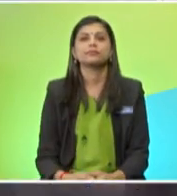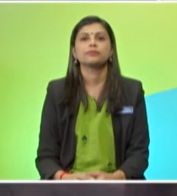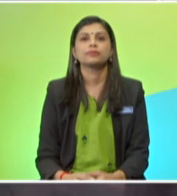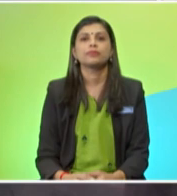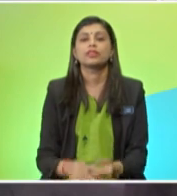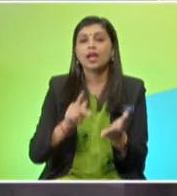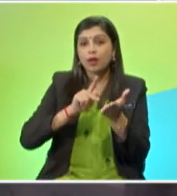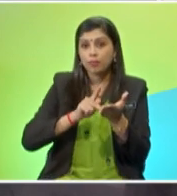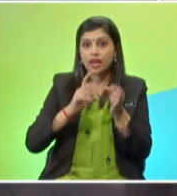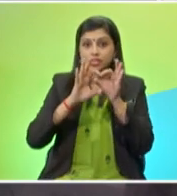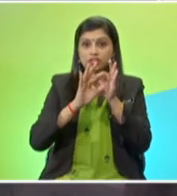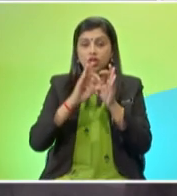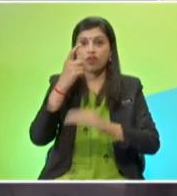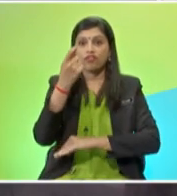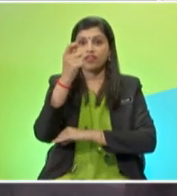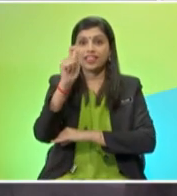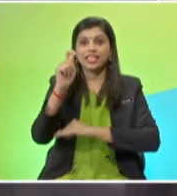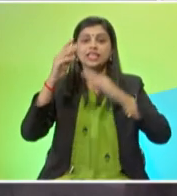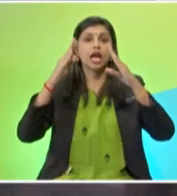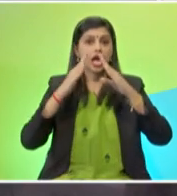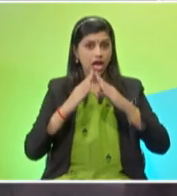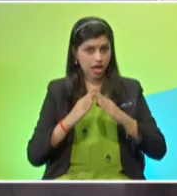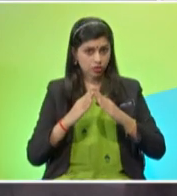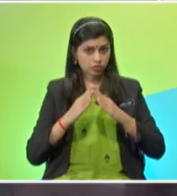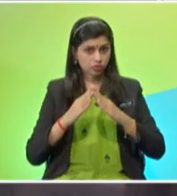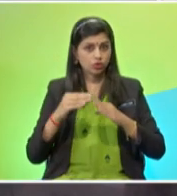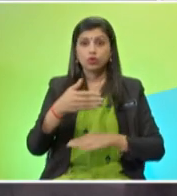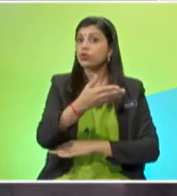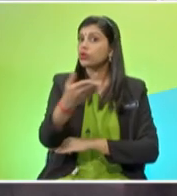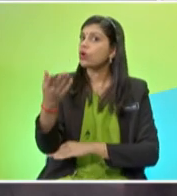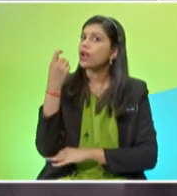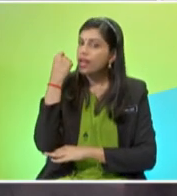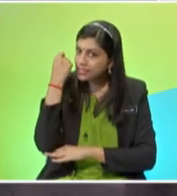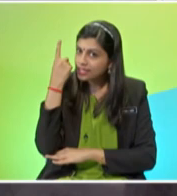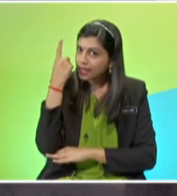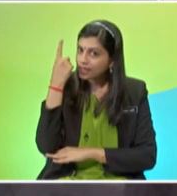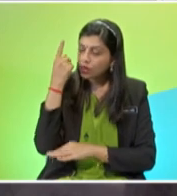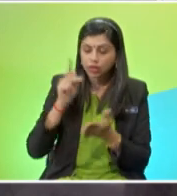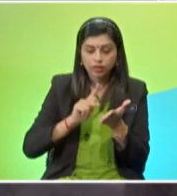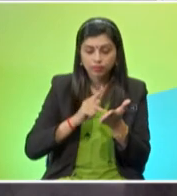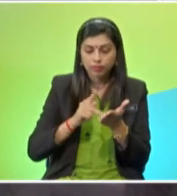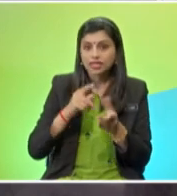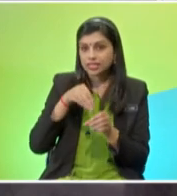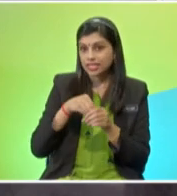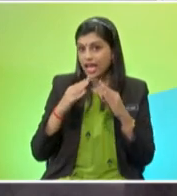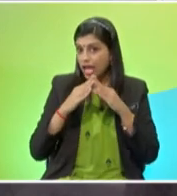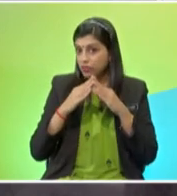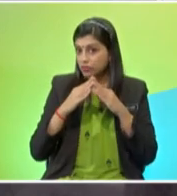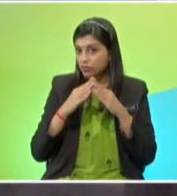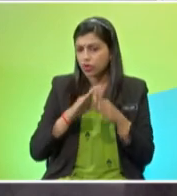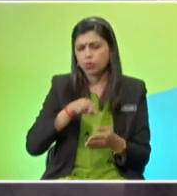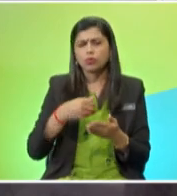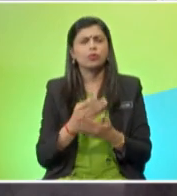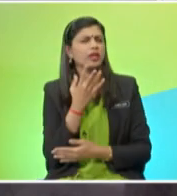house. Right. So I'm sure our pupils at home can already understand the parts of the house there, and they're so colourful right